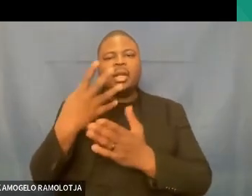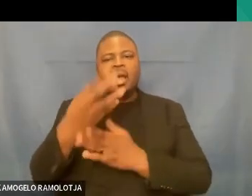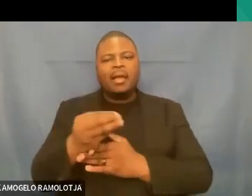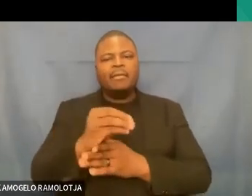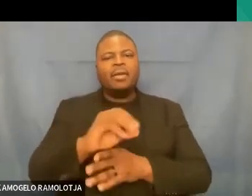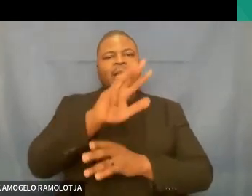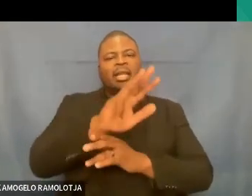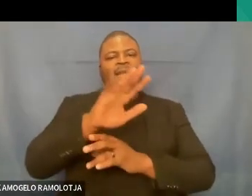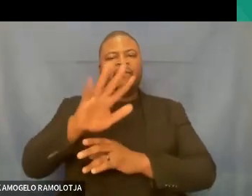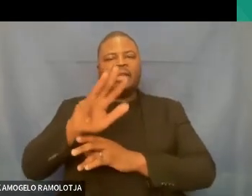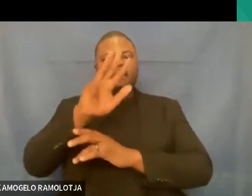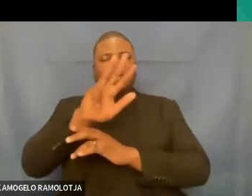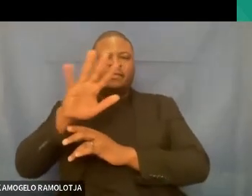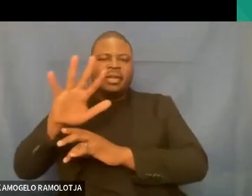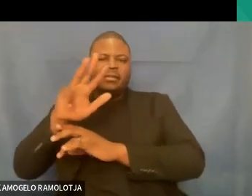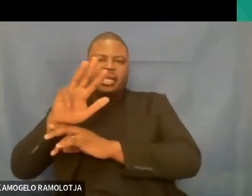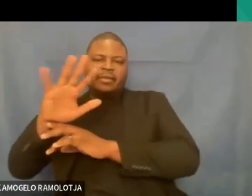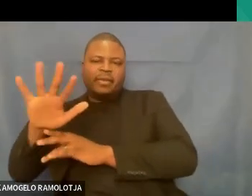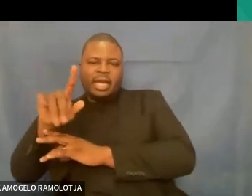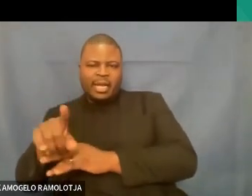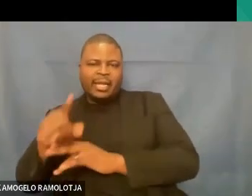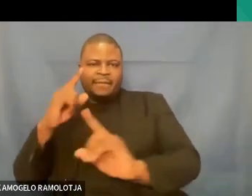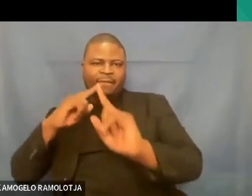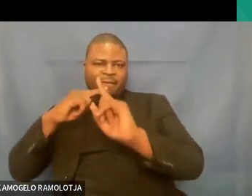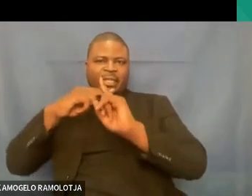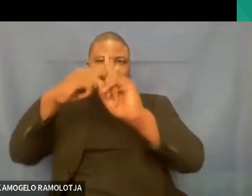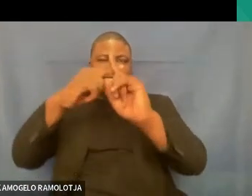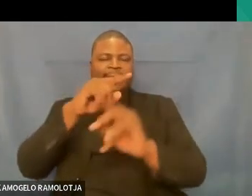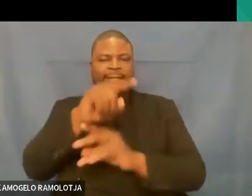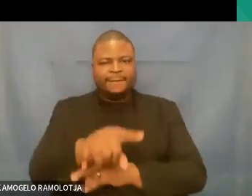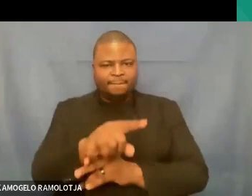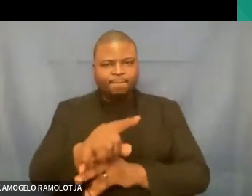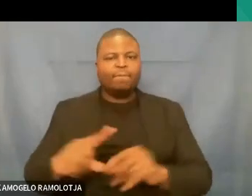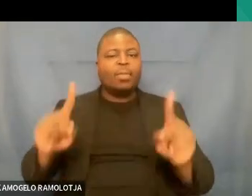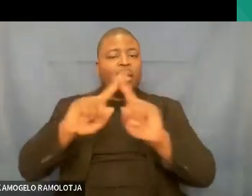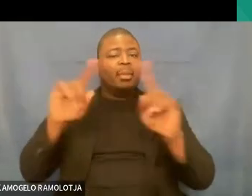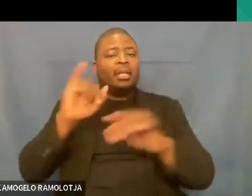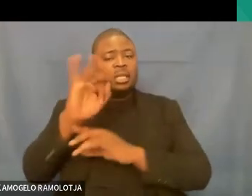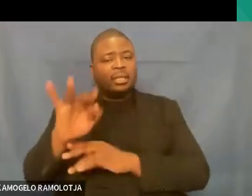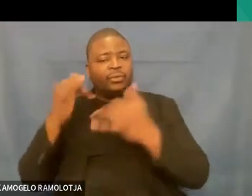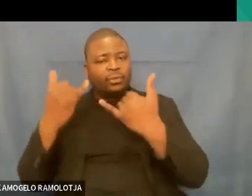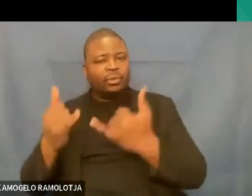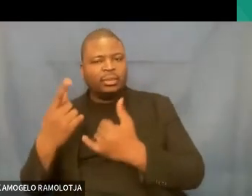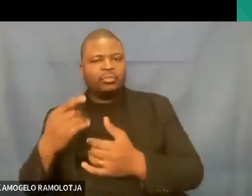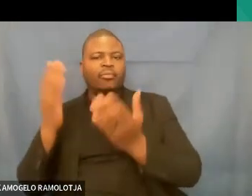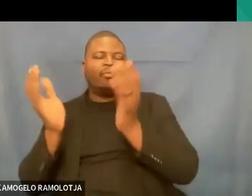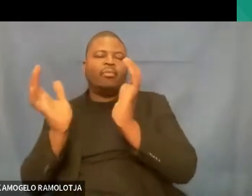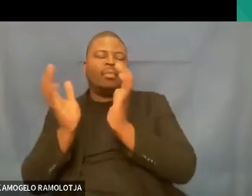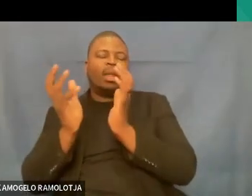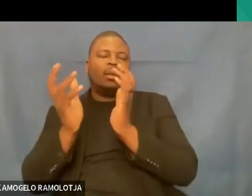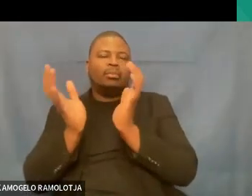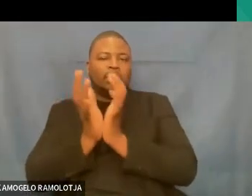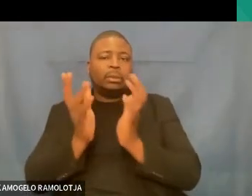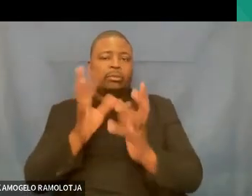95 targets. And if you are in this meeting, this should concern you because we are all working towards that same goal.